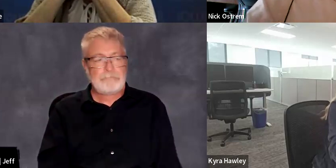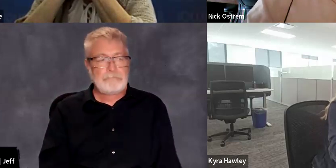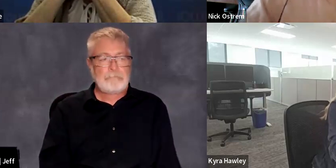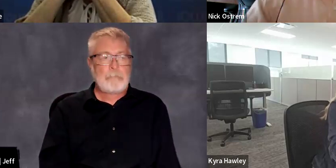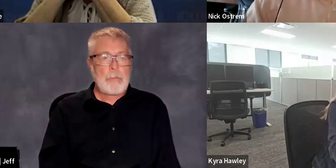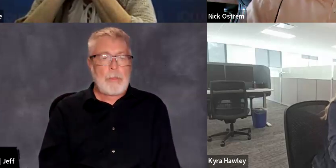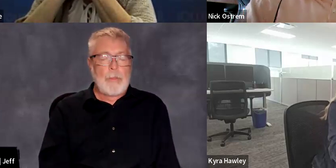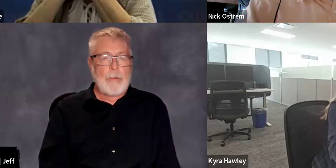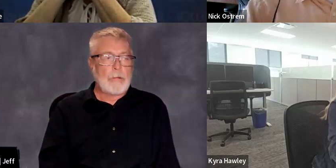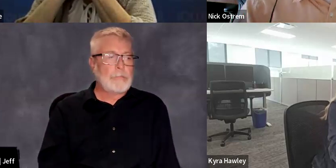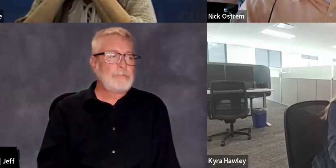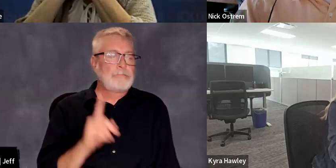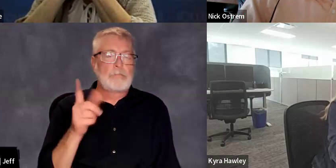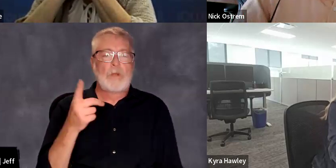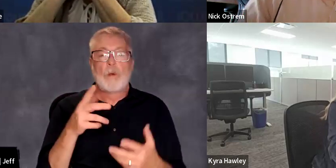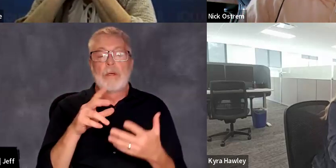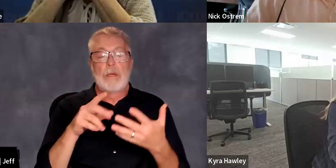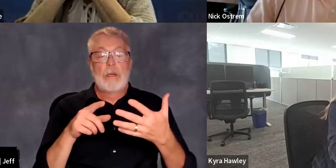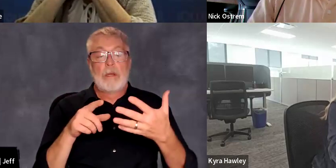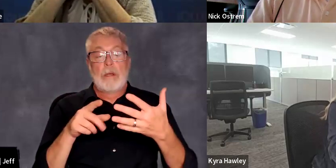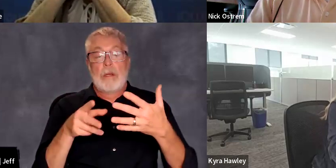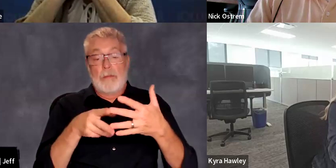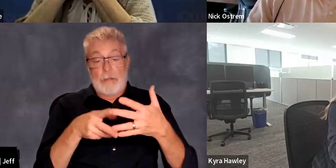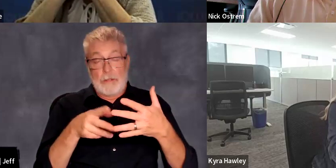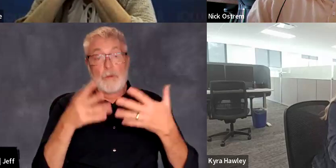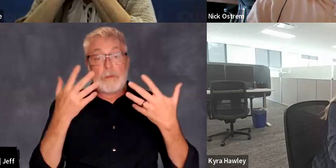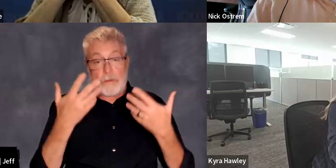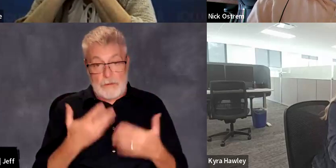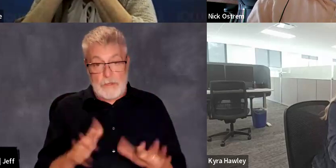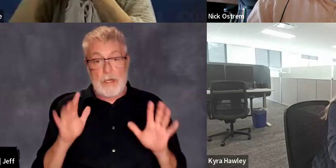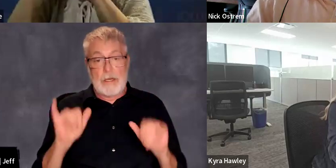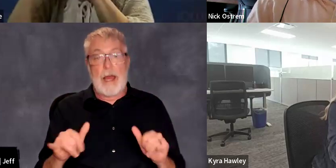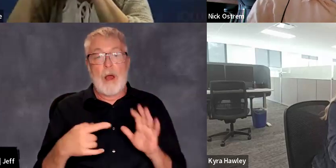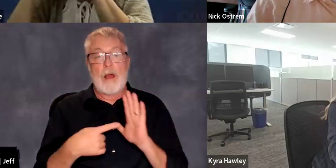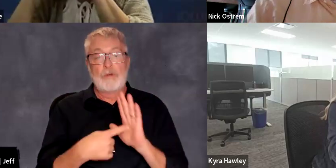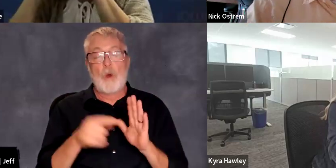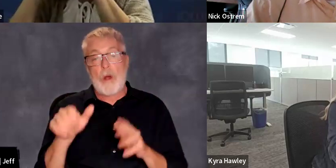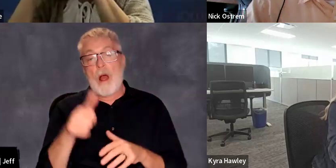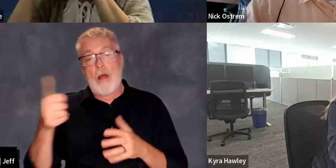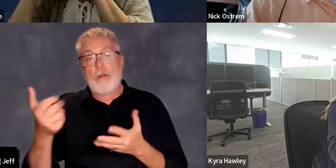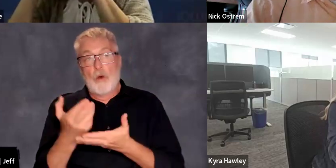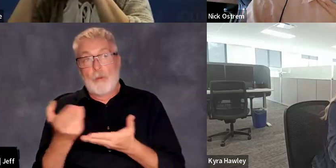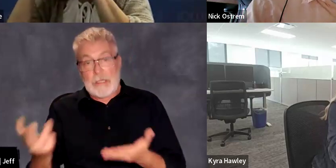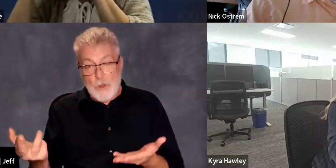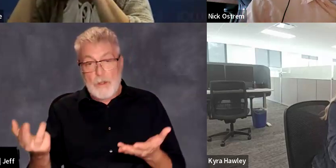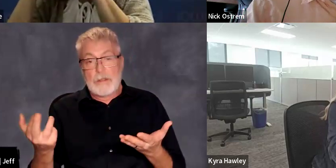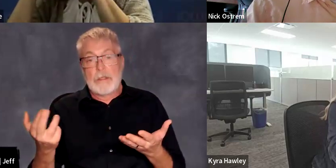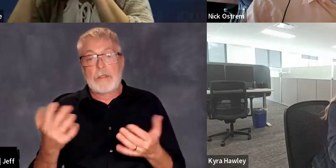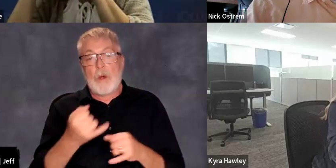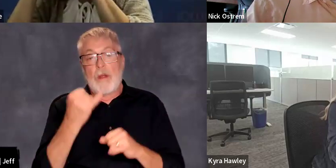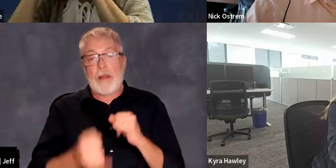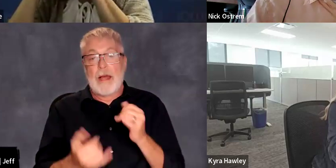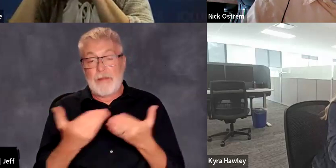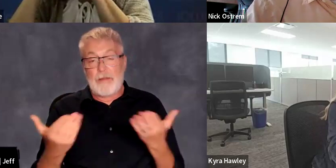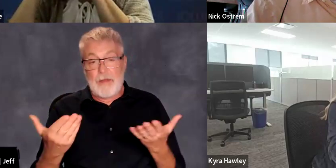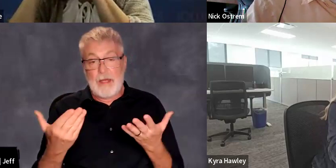All right. So we're finished with step 3 and step 4. I've shown off the additional resources page. So the last thing I'm